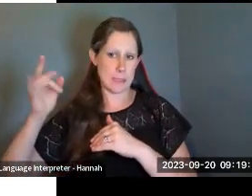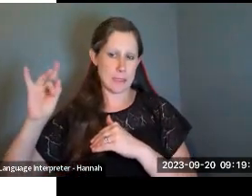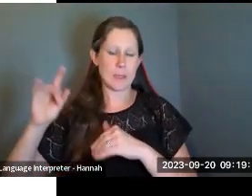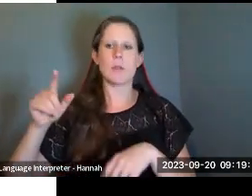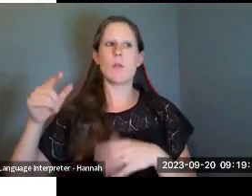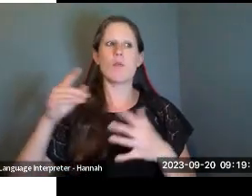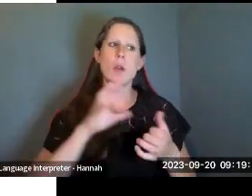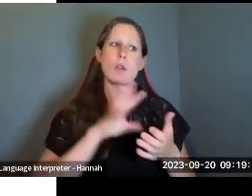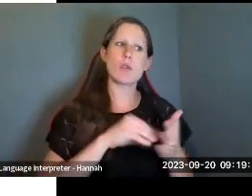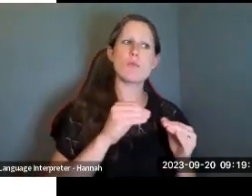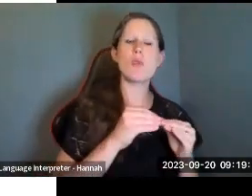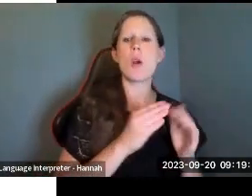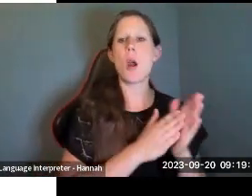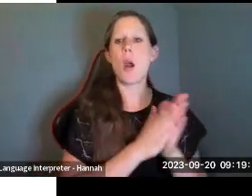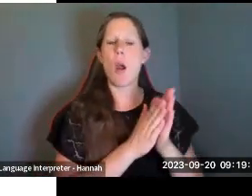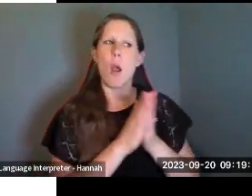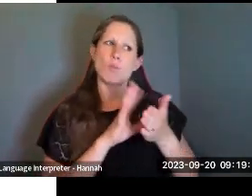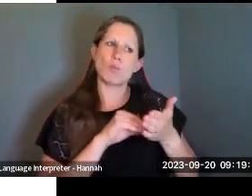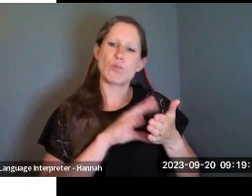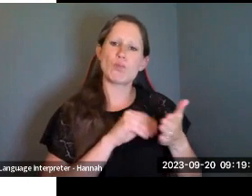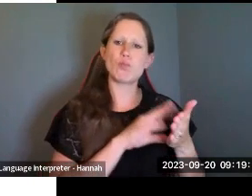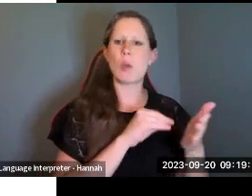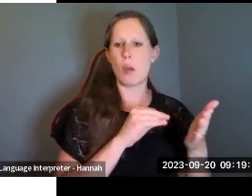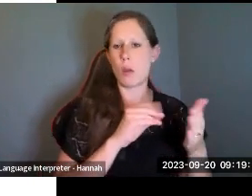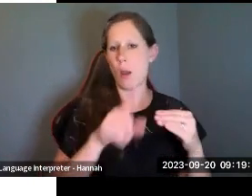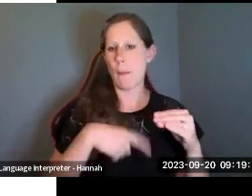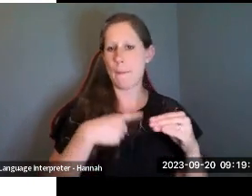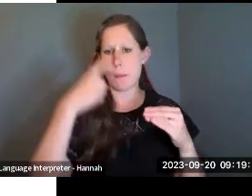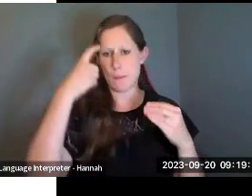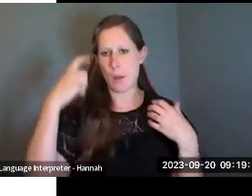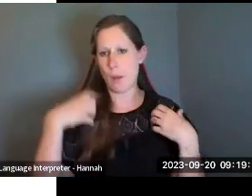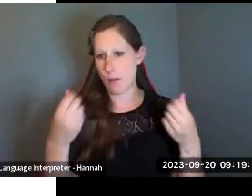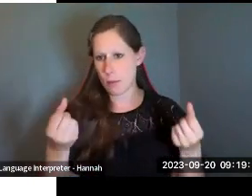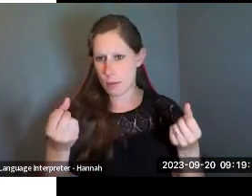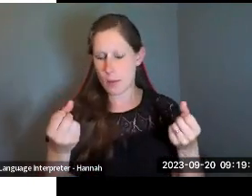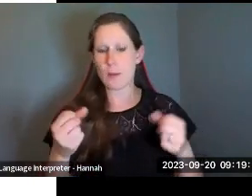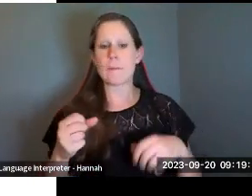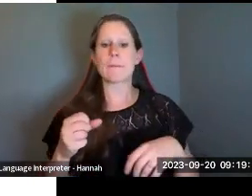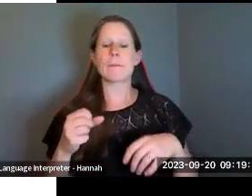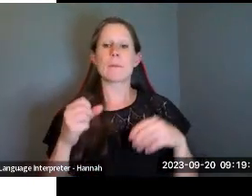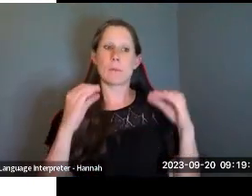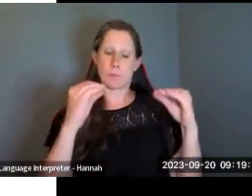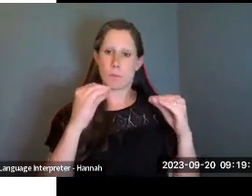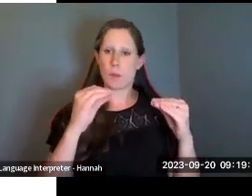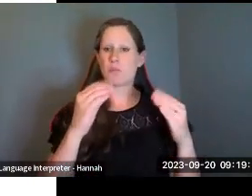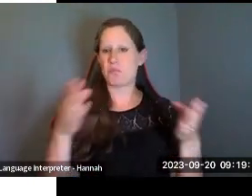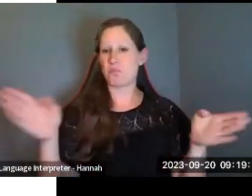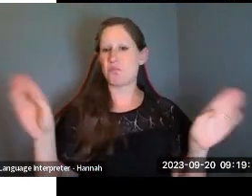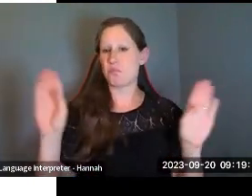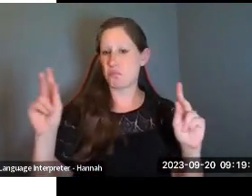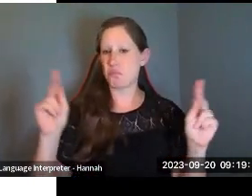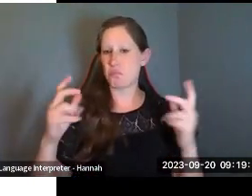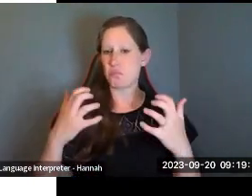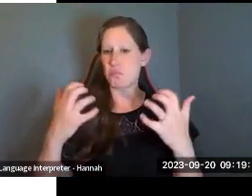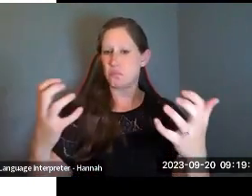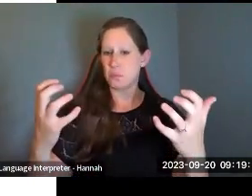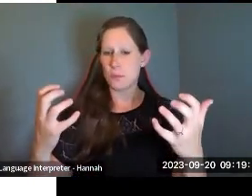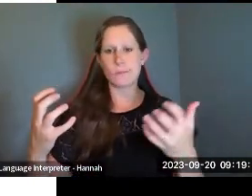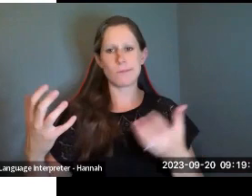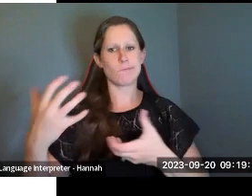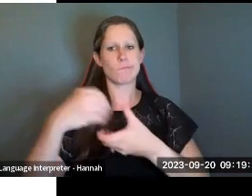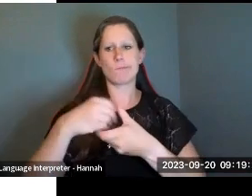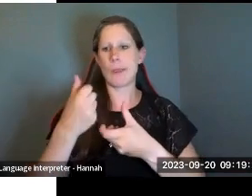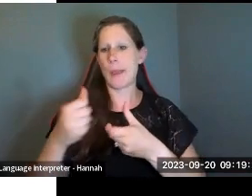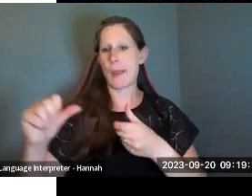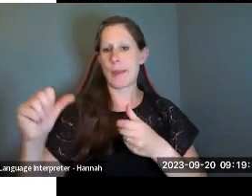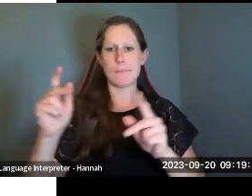mental health. And the majority of courses are taught to a general audience that includes participants from across your